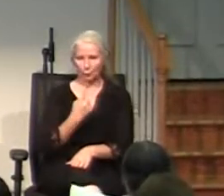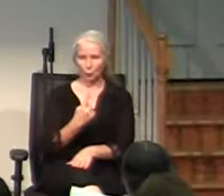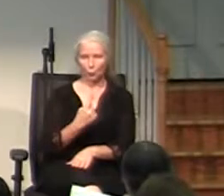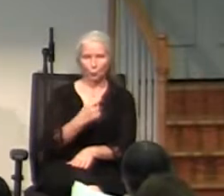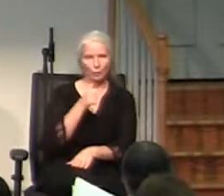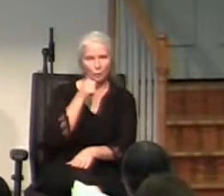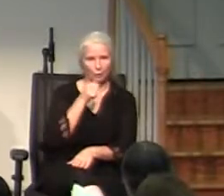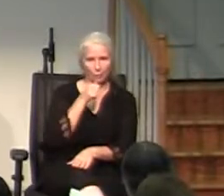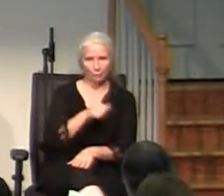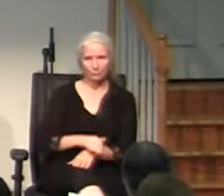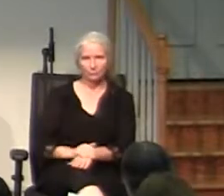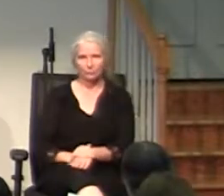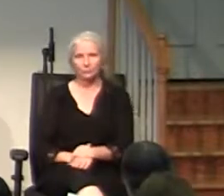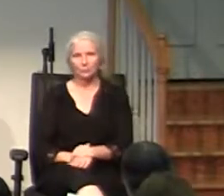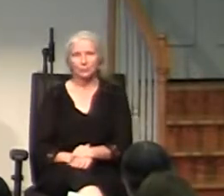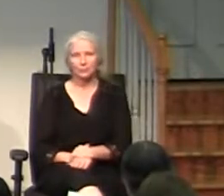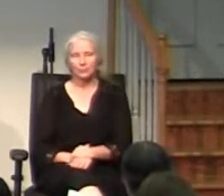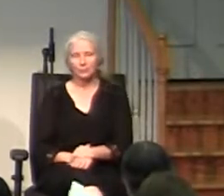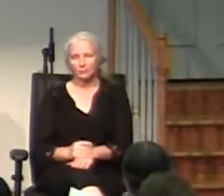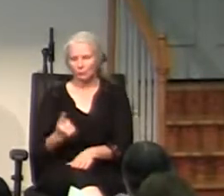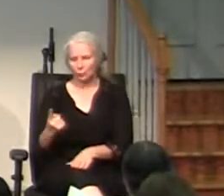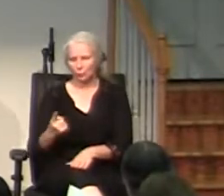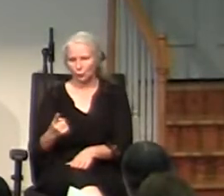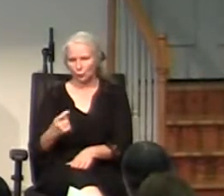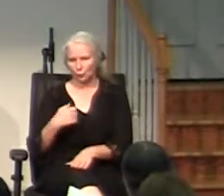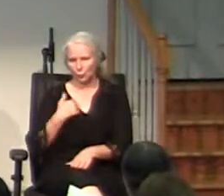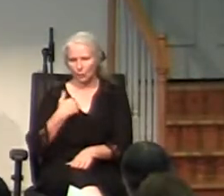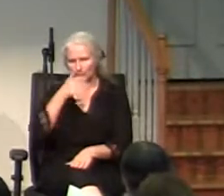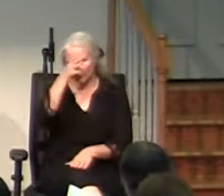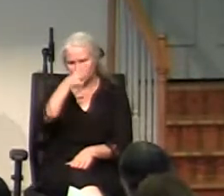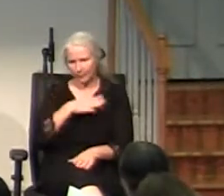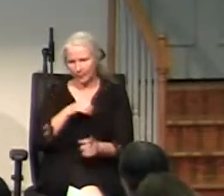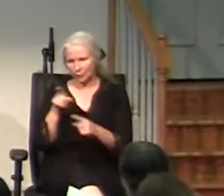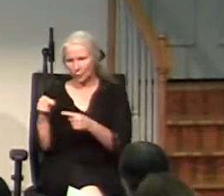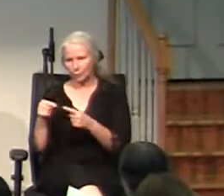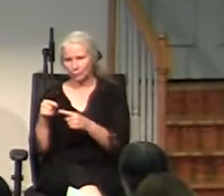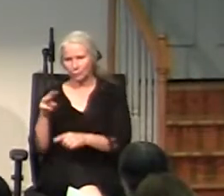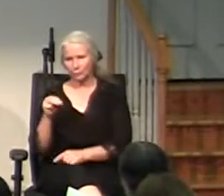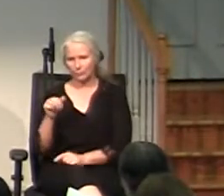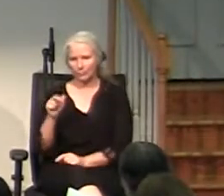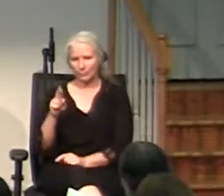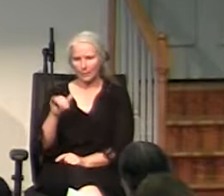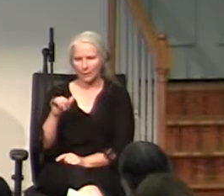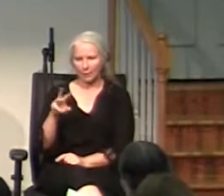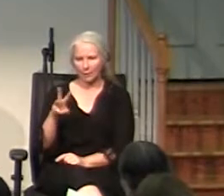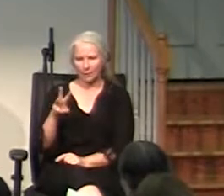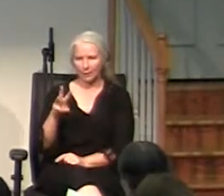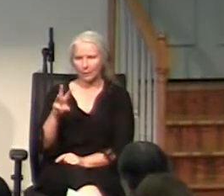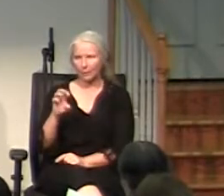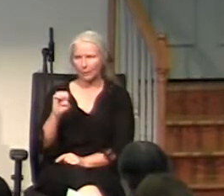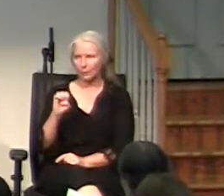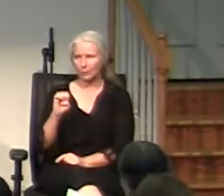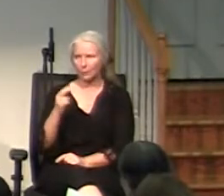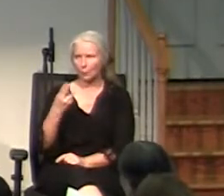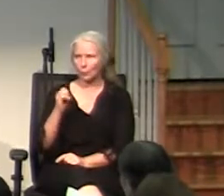and one of the men was going to marry her, from what I assumed.